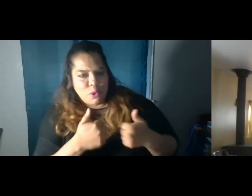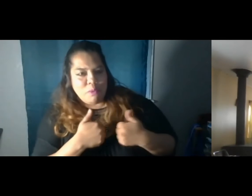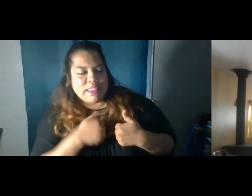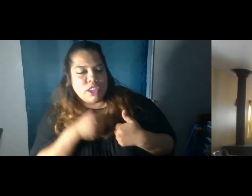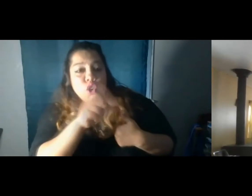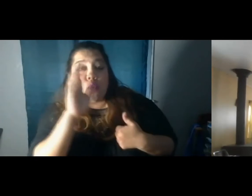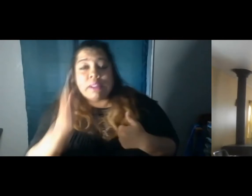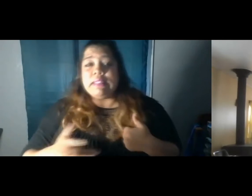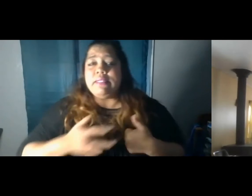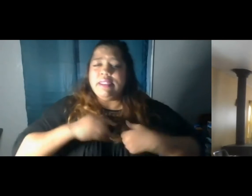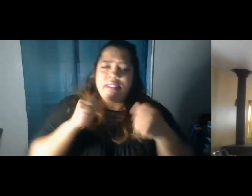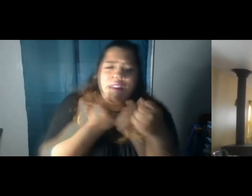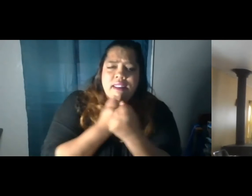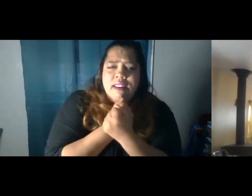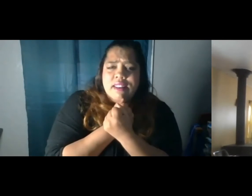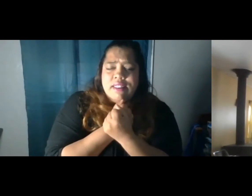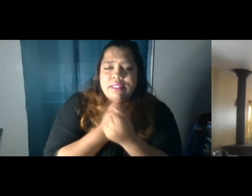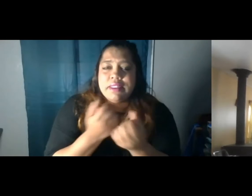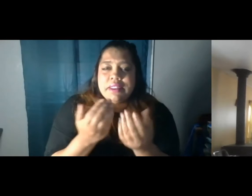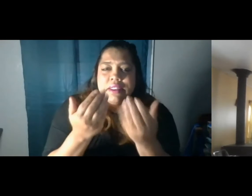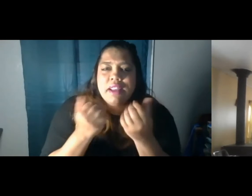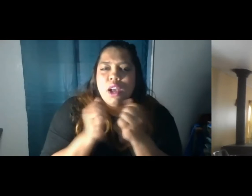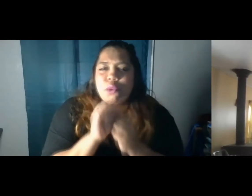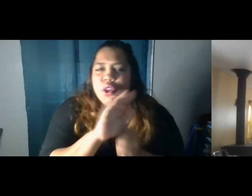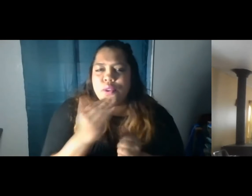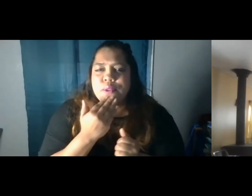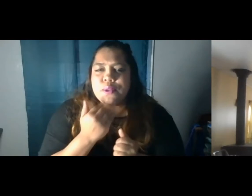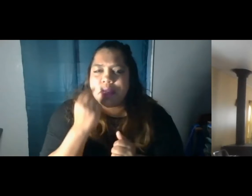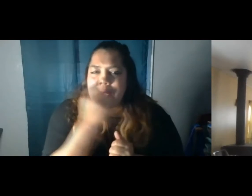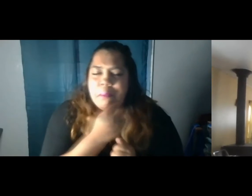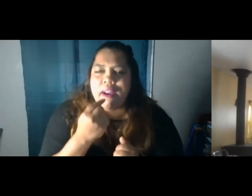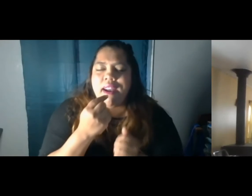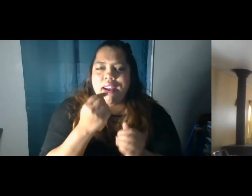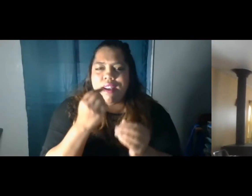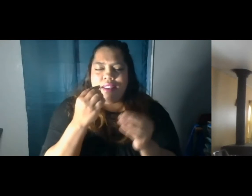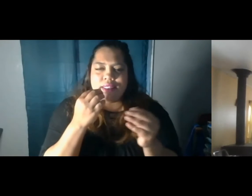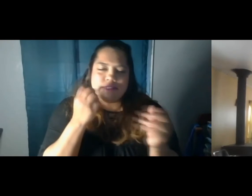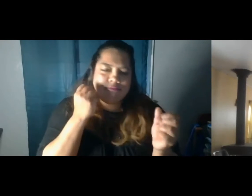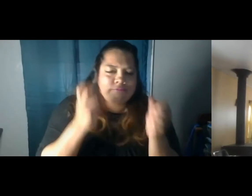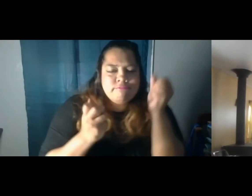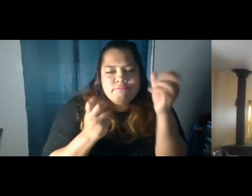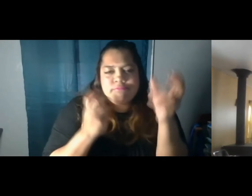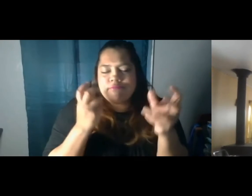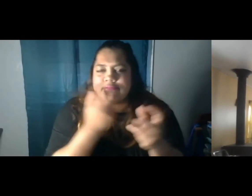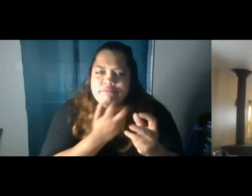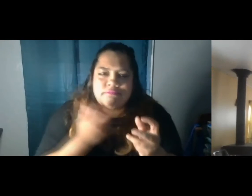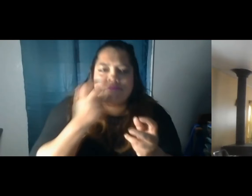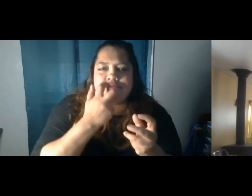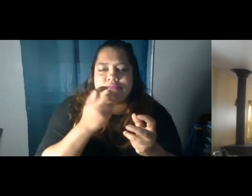Come with your tender mouths moving and your beautiful tongues conducting songs, and with